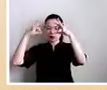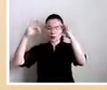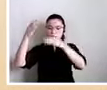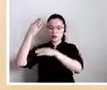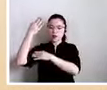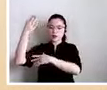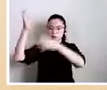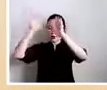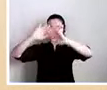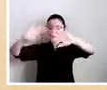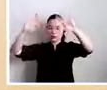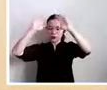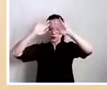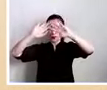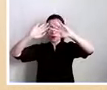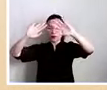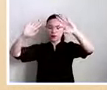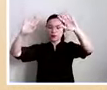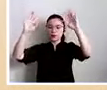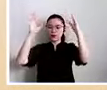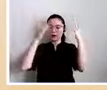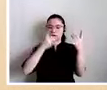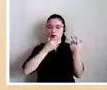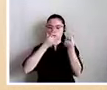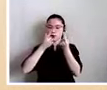wondrous deeds.